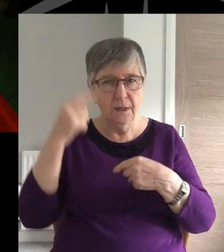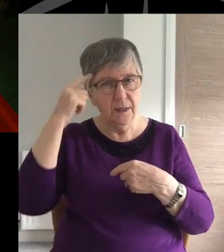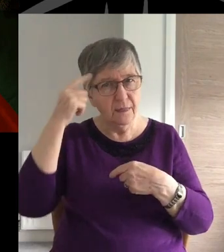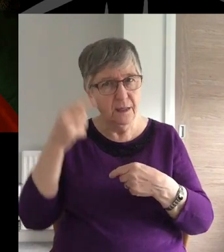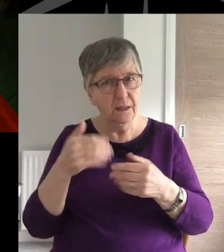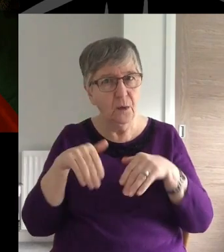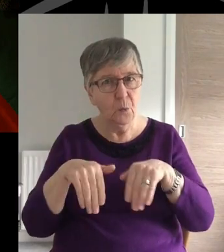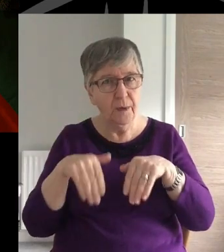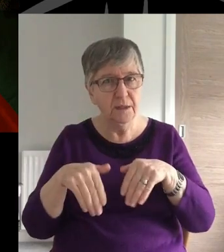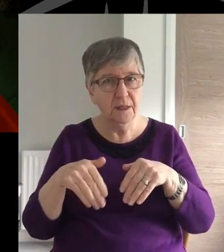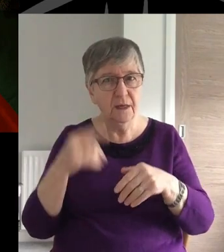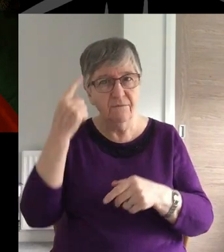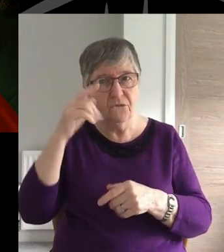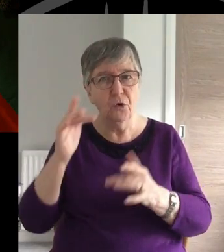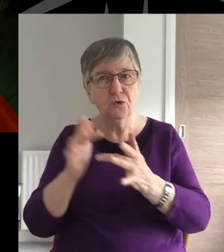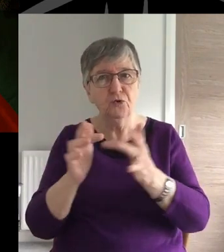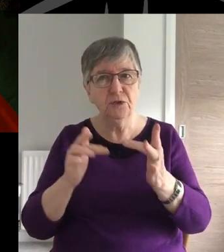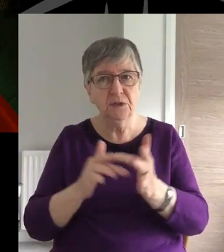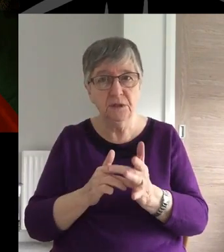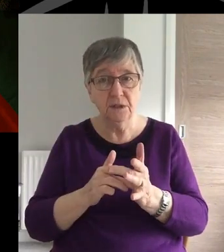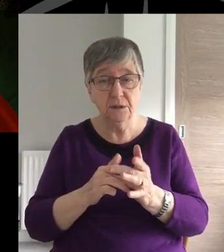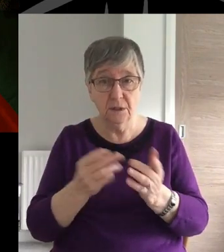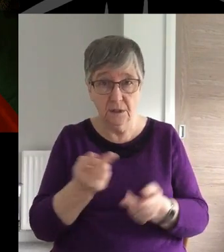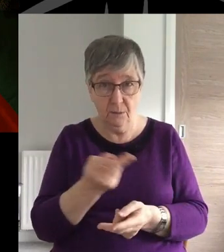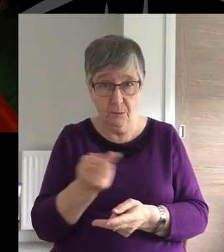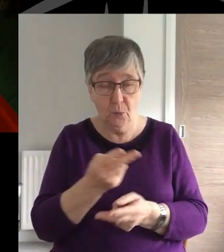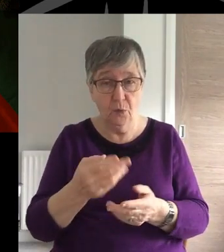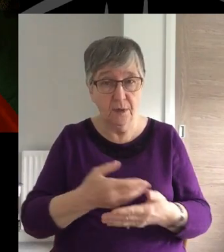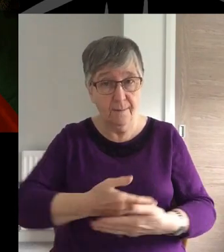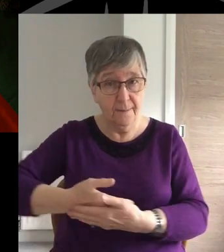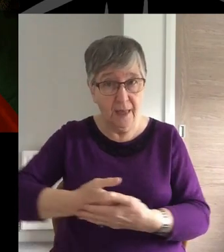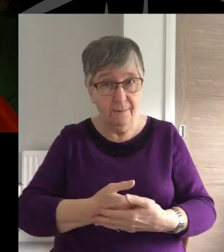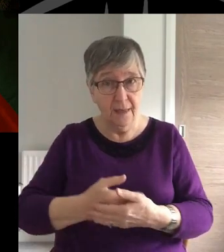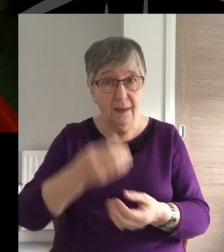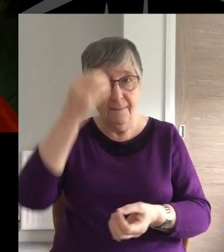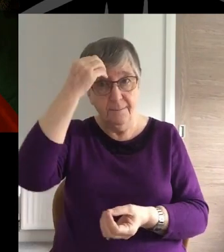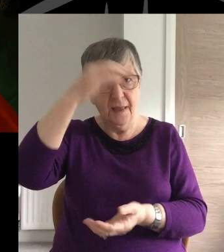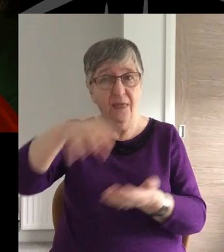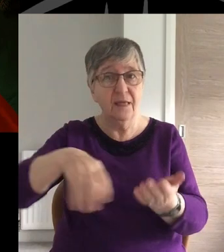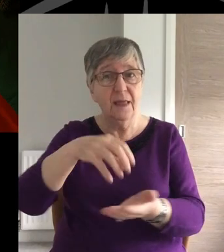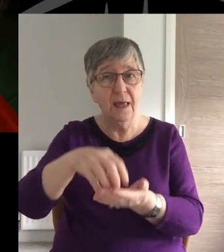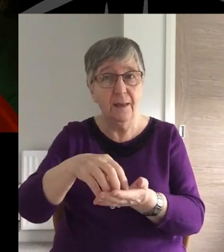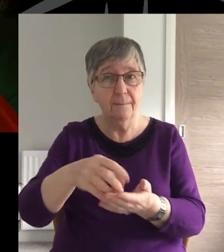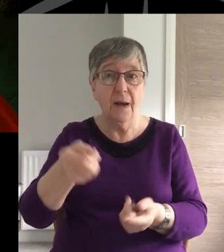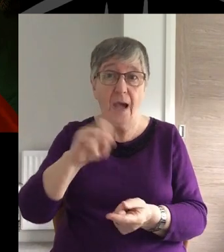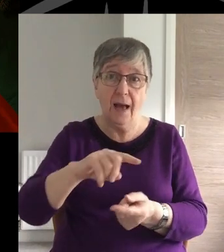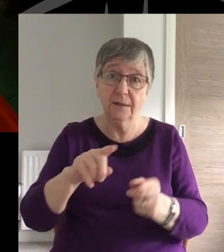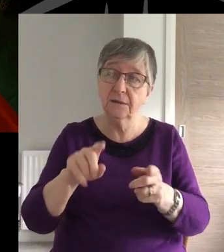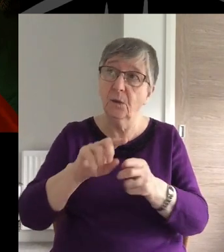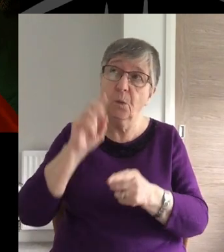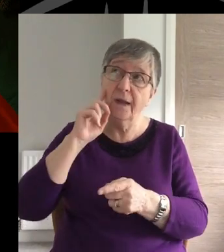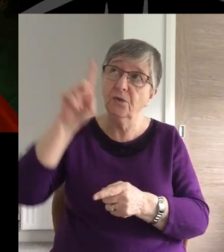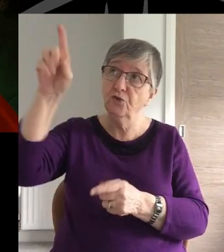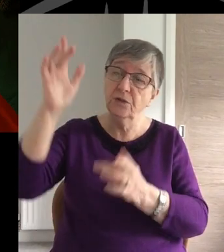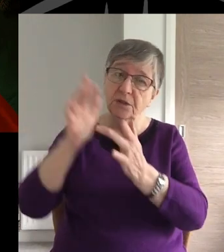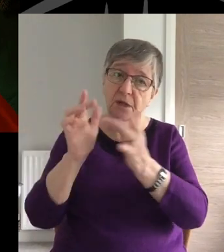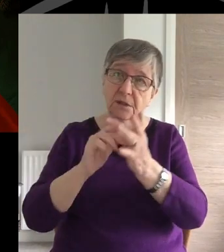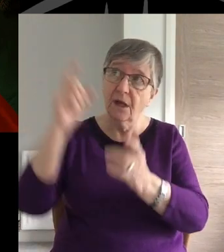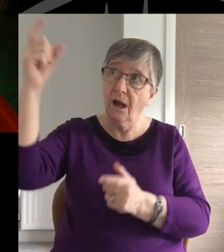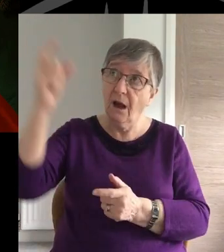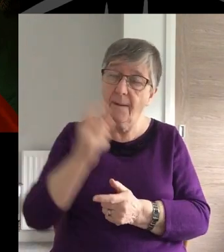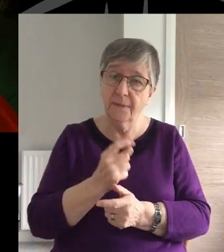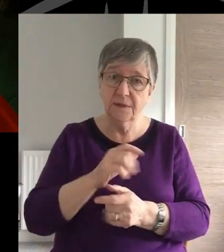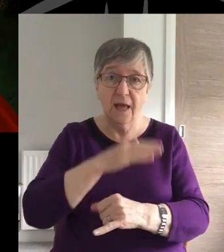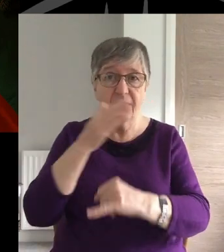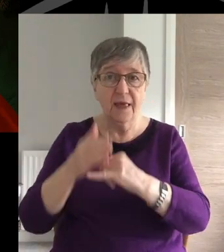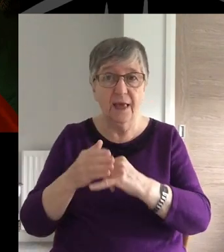and waiting upon the coming of Jesus, both as a babe at Bethlehem and also looking forward to his return in glory at the end of time,